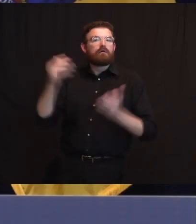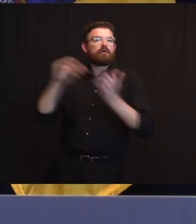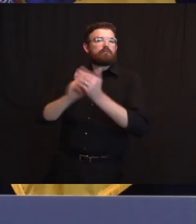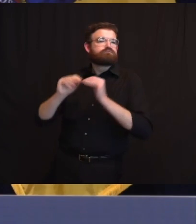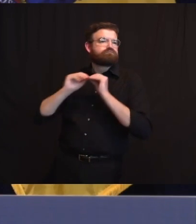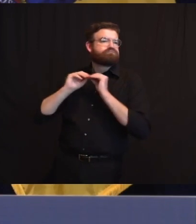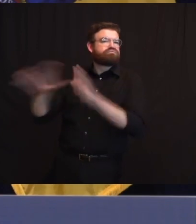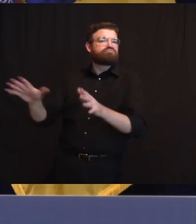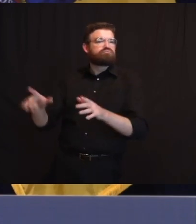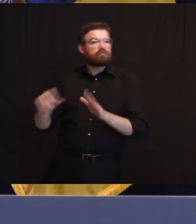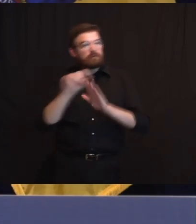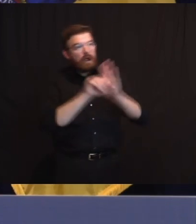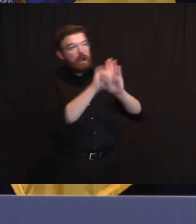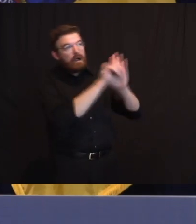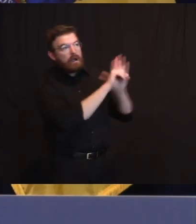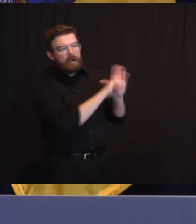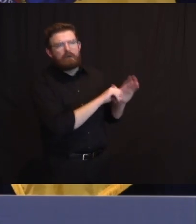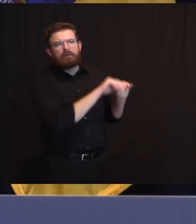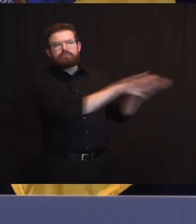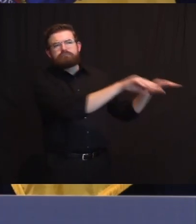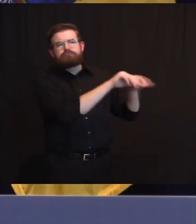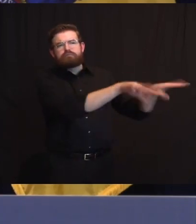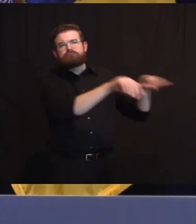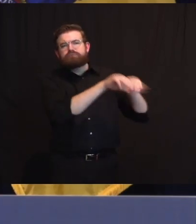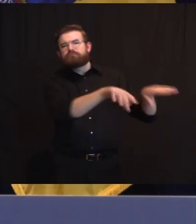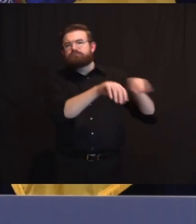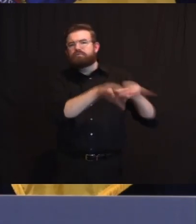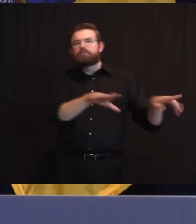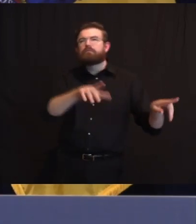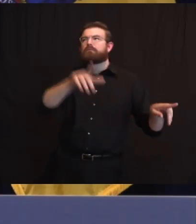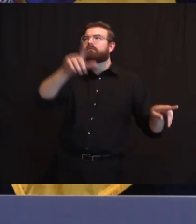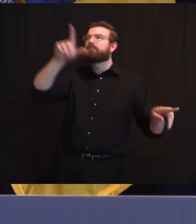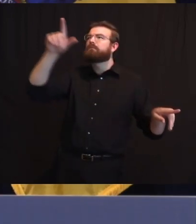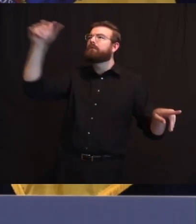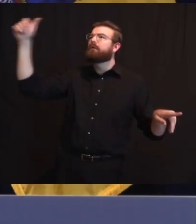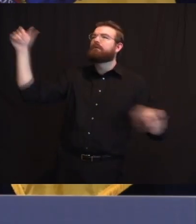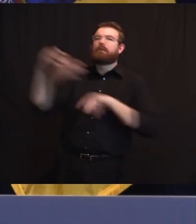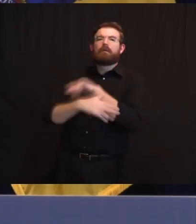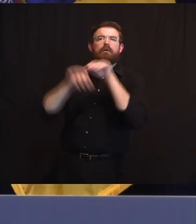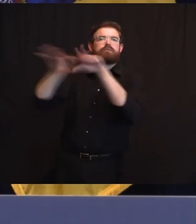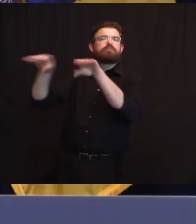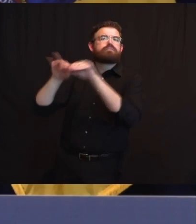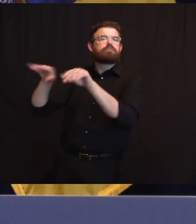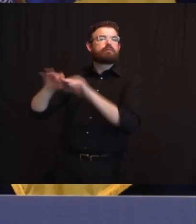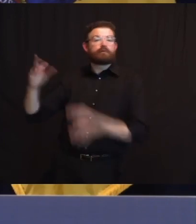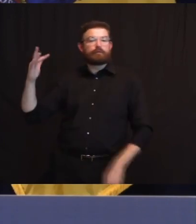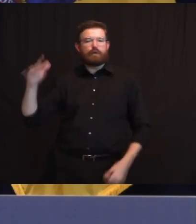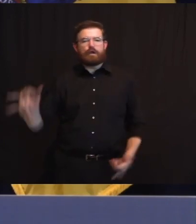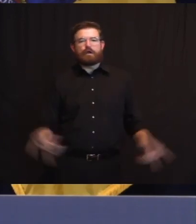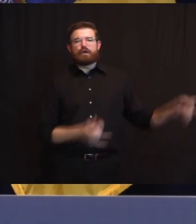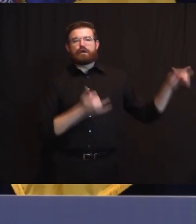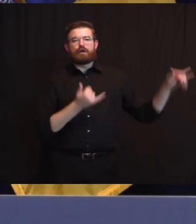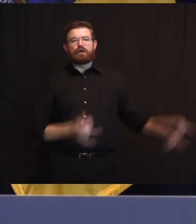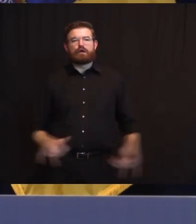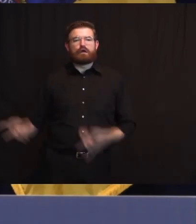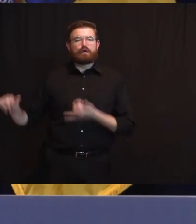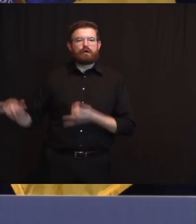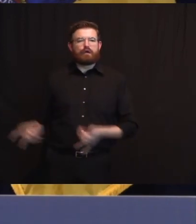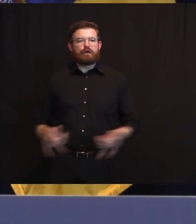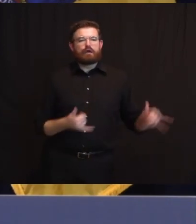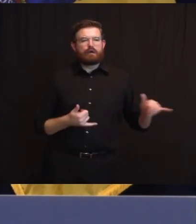lot of the partying, a lot of the close congregation has gone underground into those, like that house party we talked about